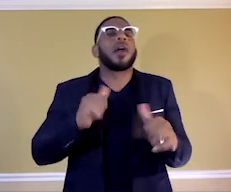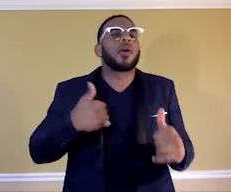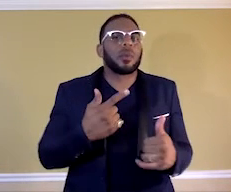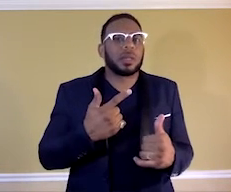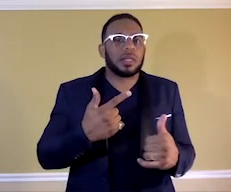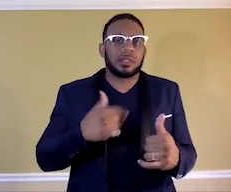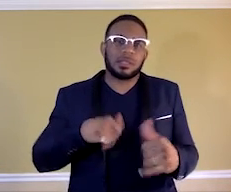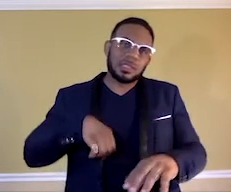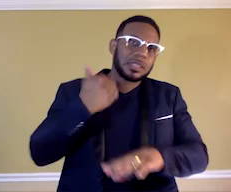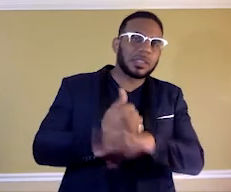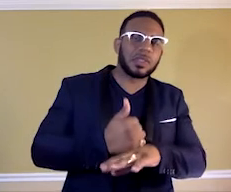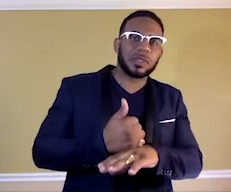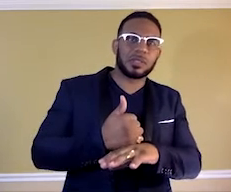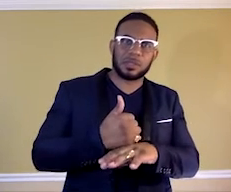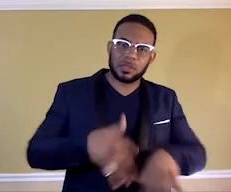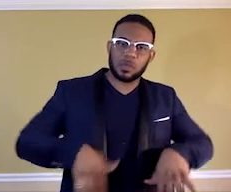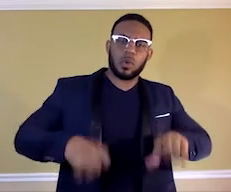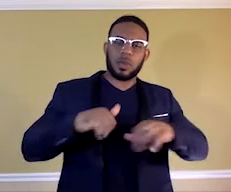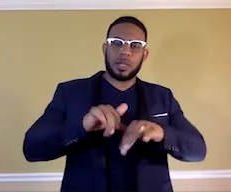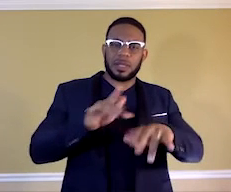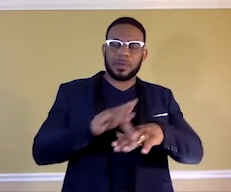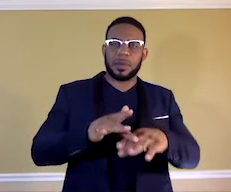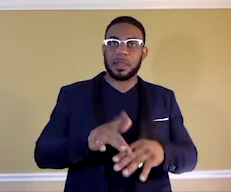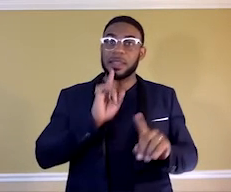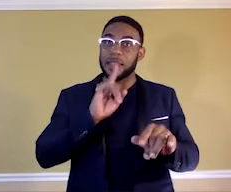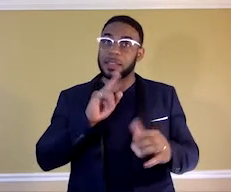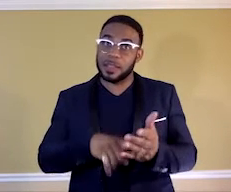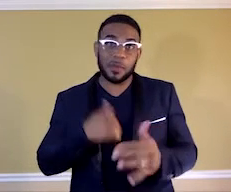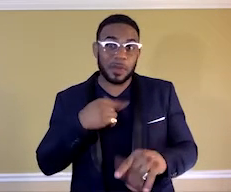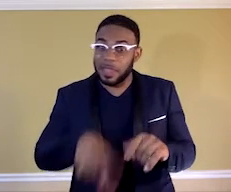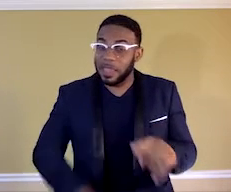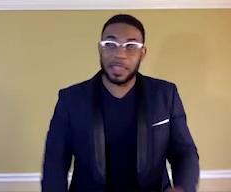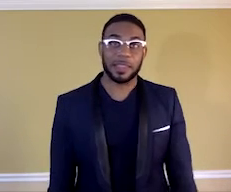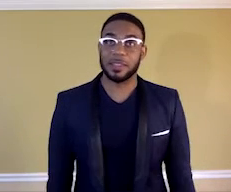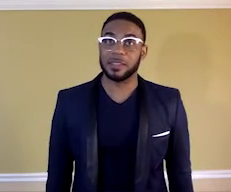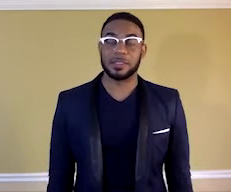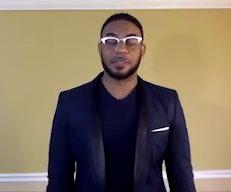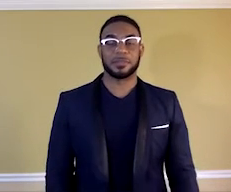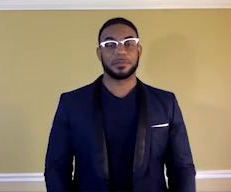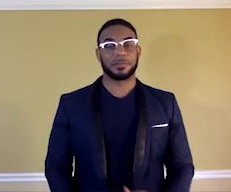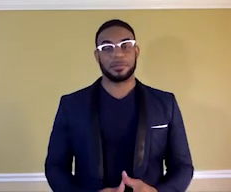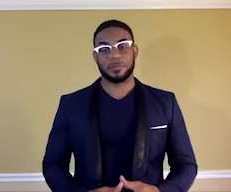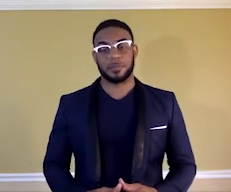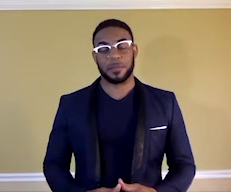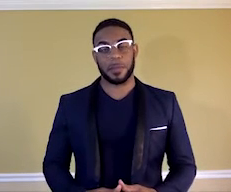exert agency in this space? The answer is that we can't.